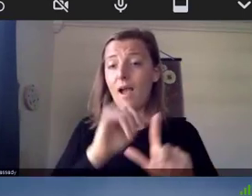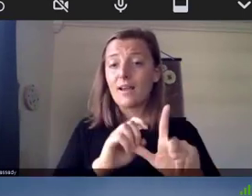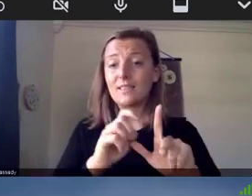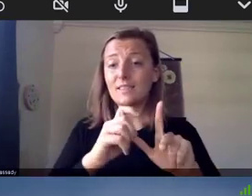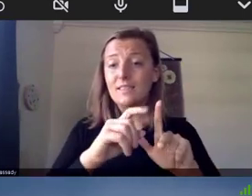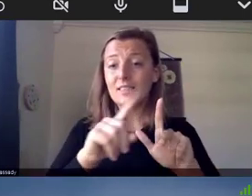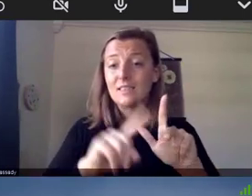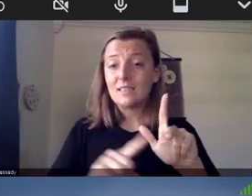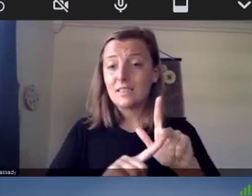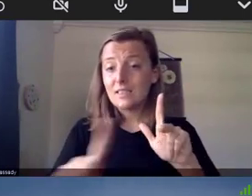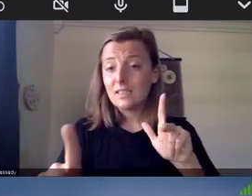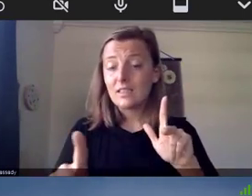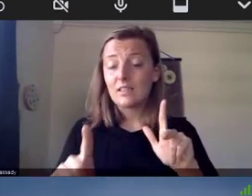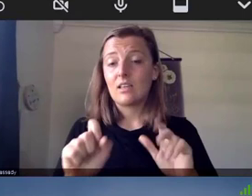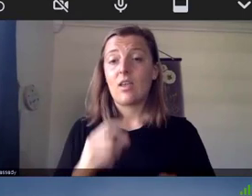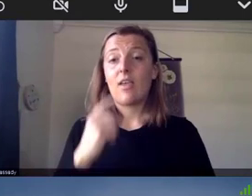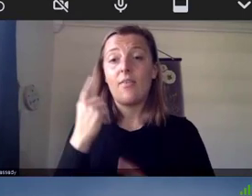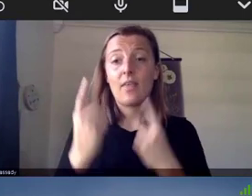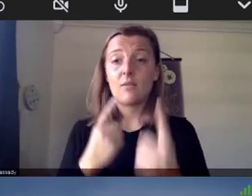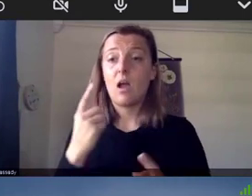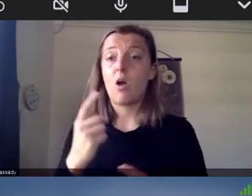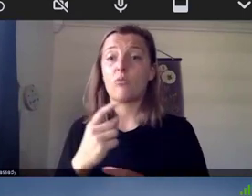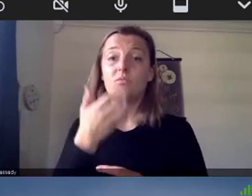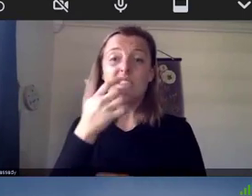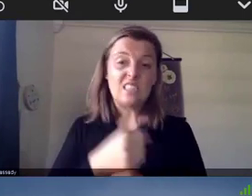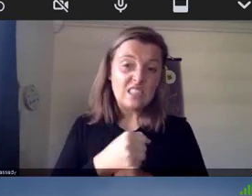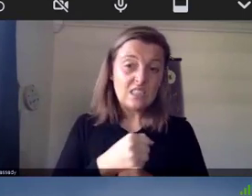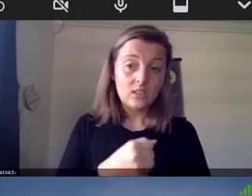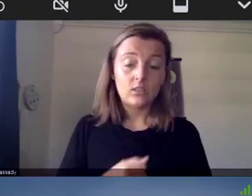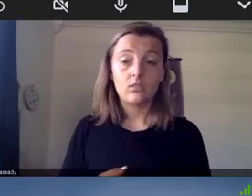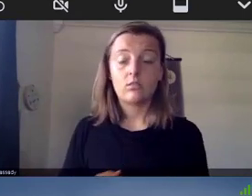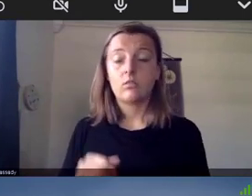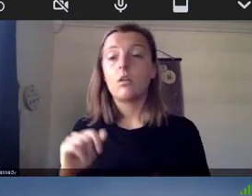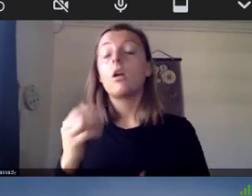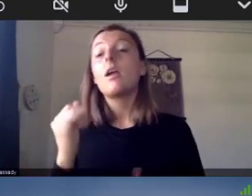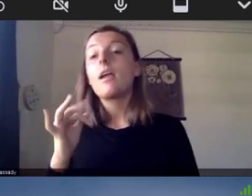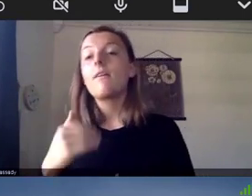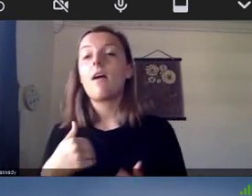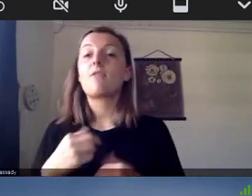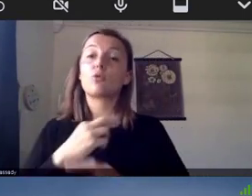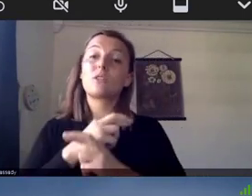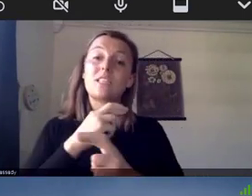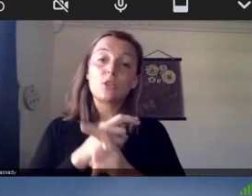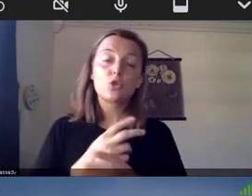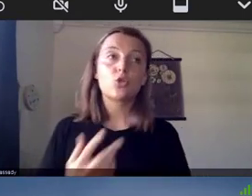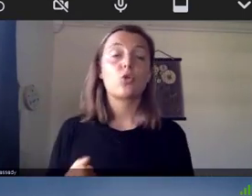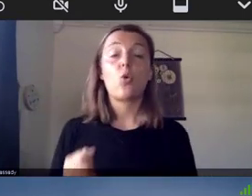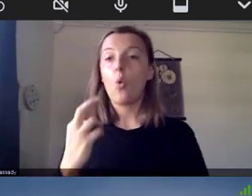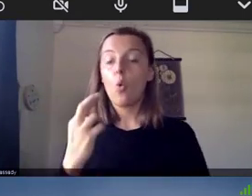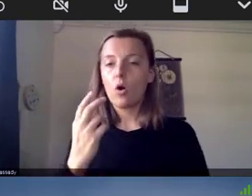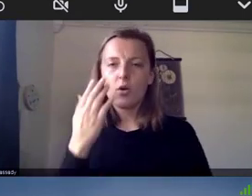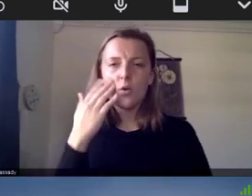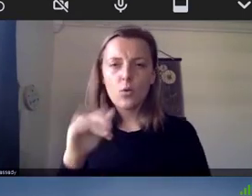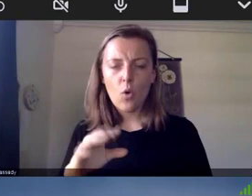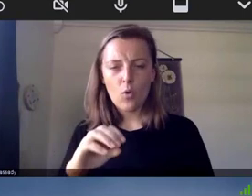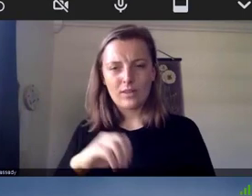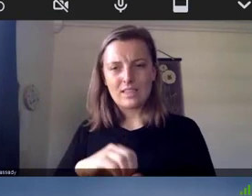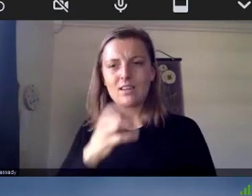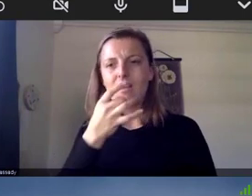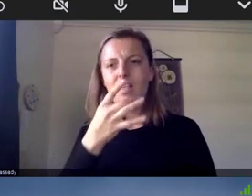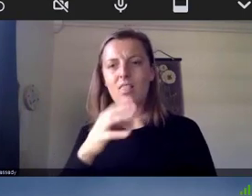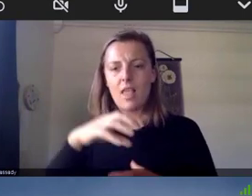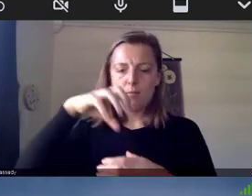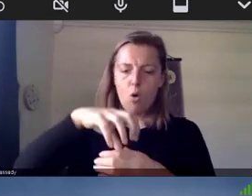have, say, like a resistor, or like if you think about the tungsten filament in a light bulb, I know they probably don't even make light bulbs like that